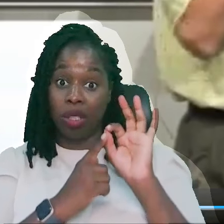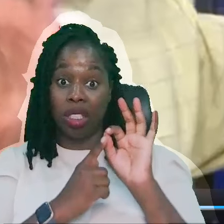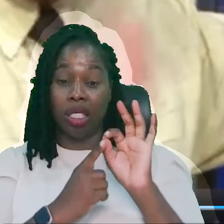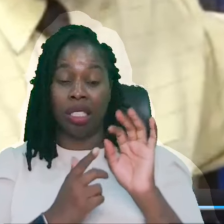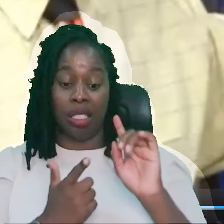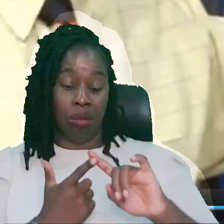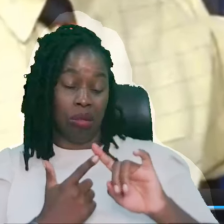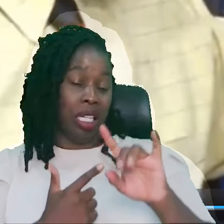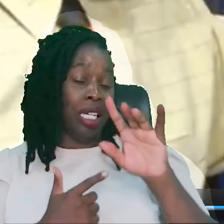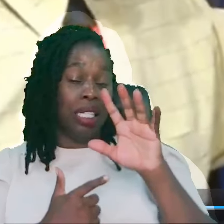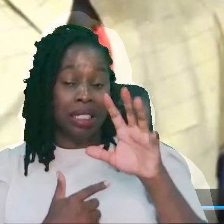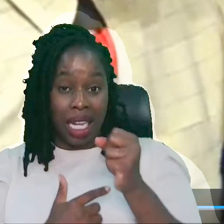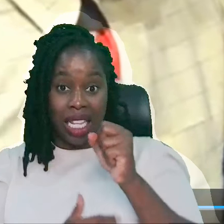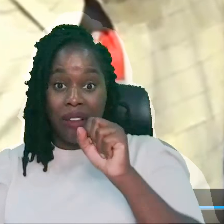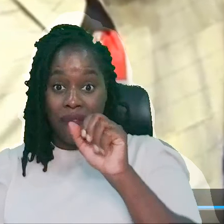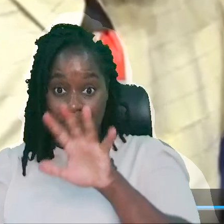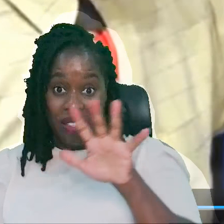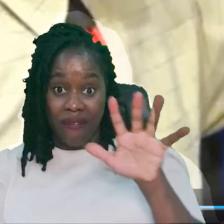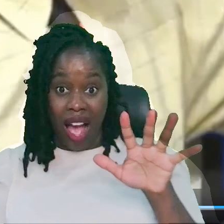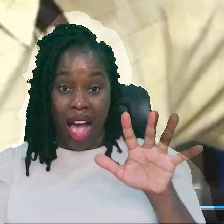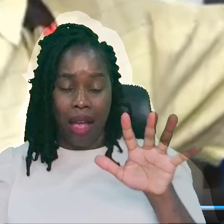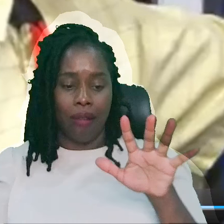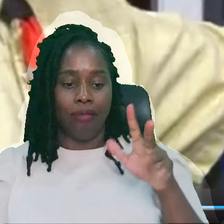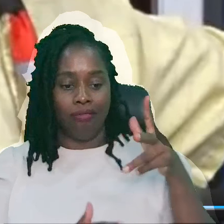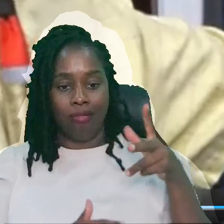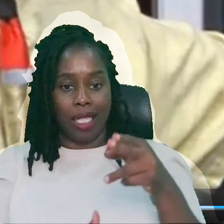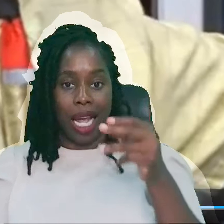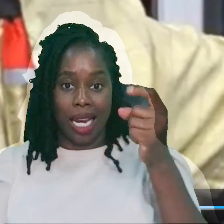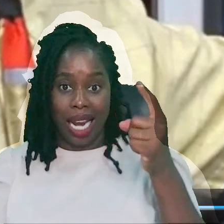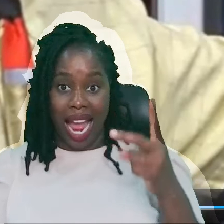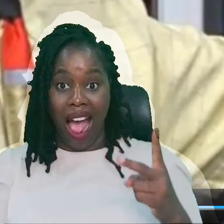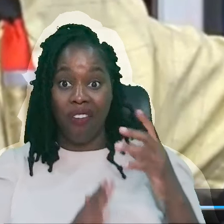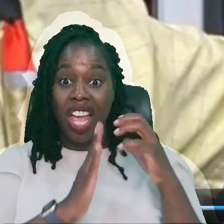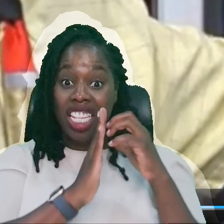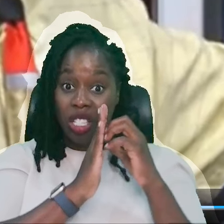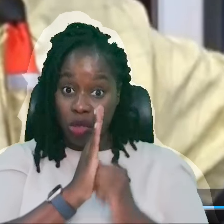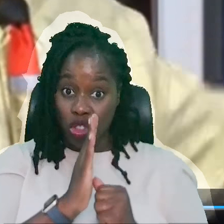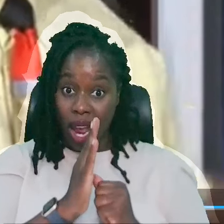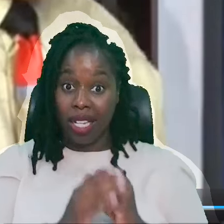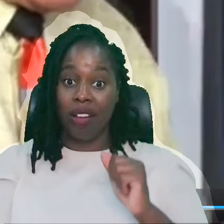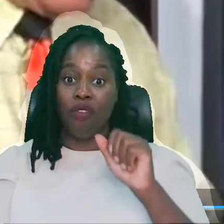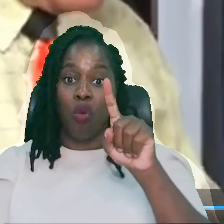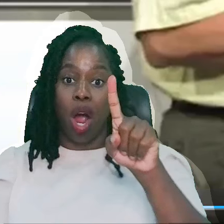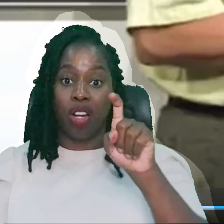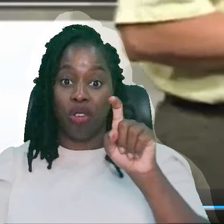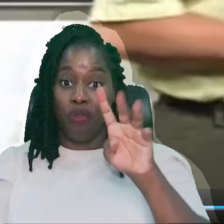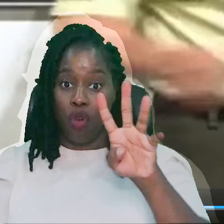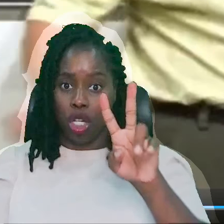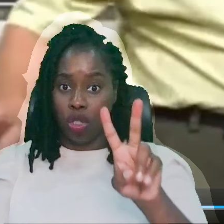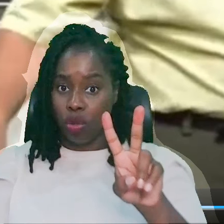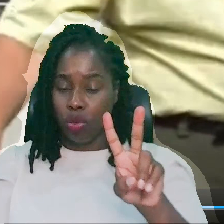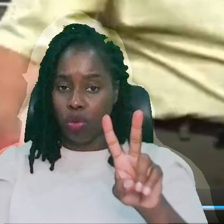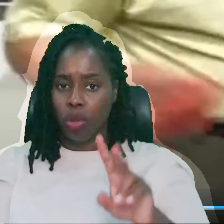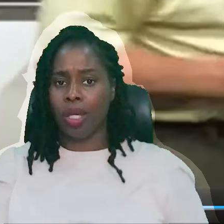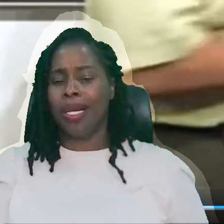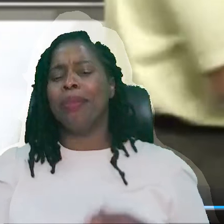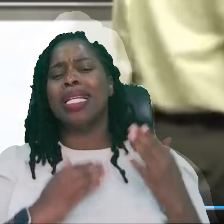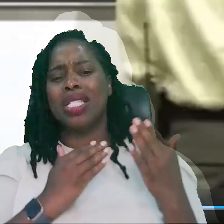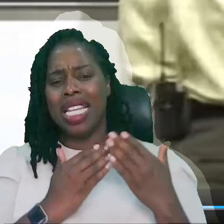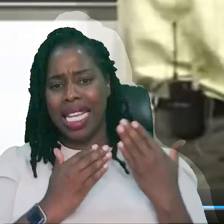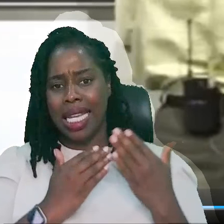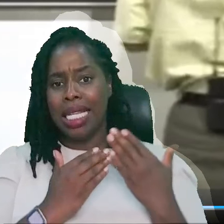55, chop it in half, and subtract it from 142. But actually, there's an easier